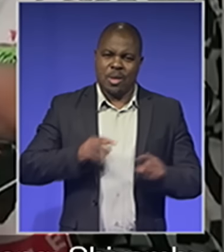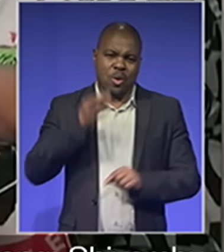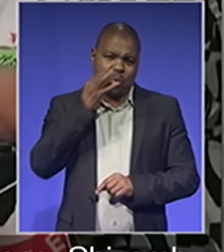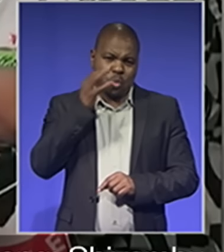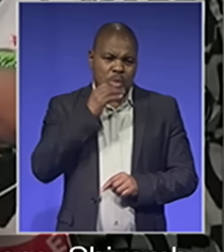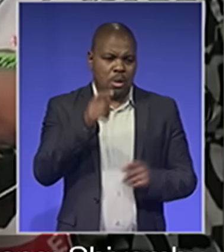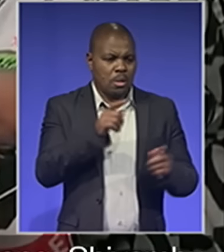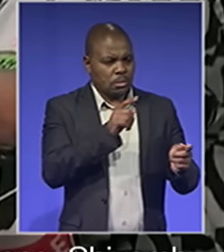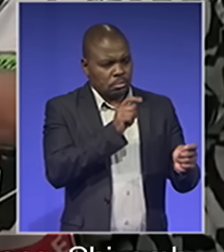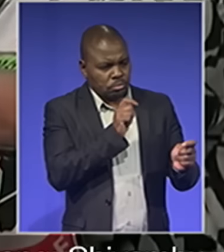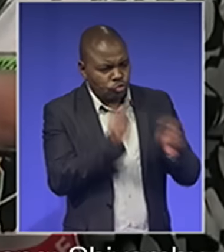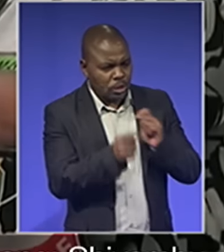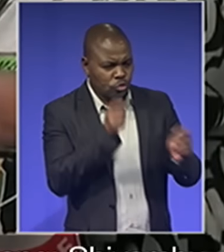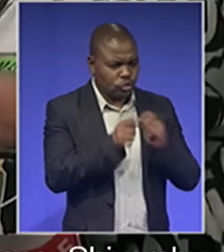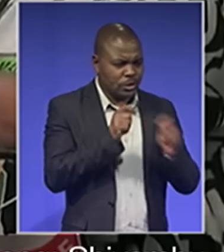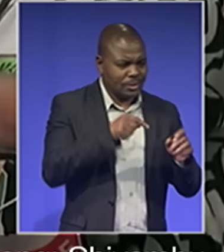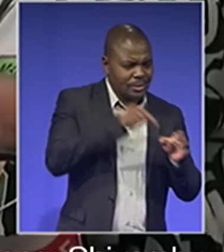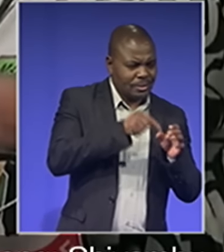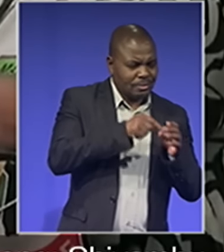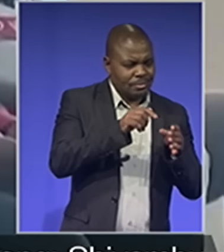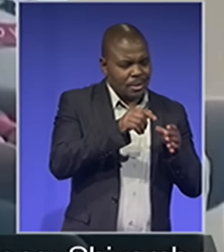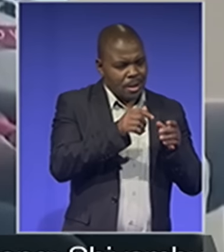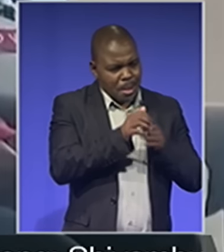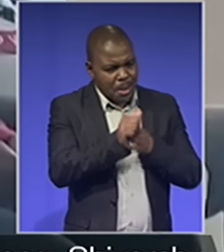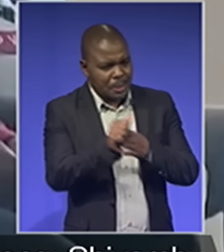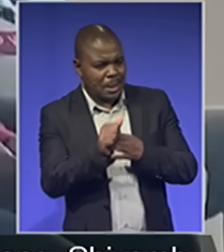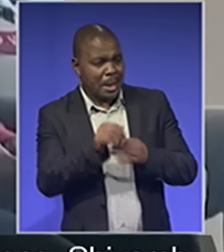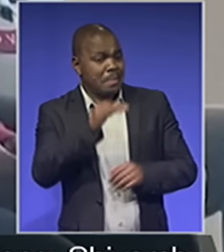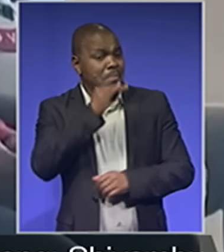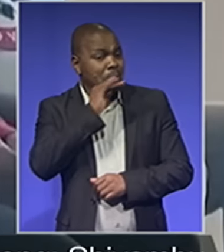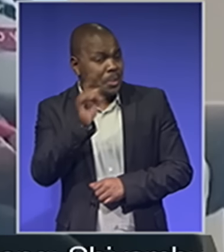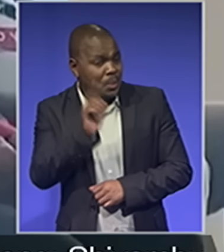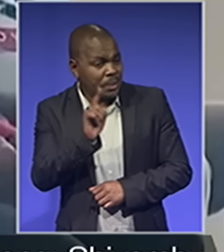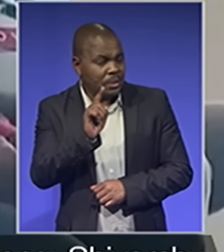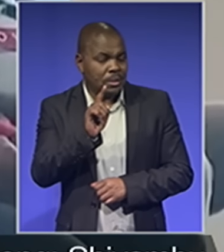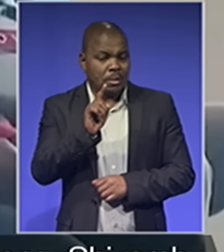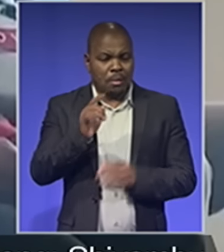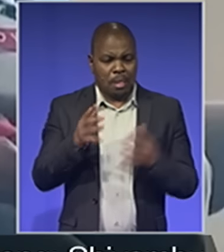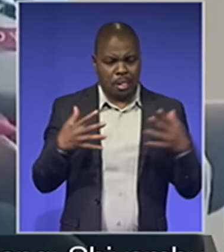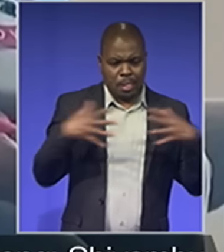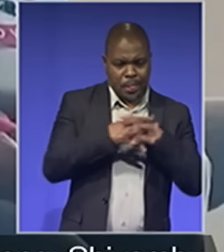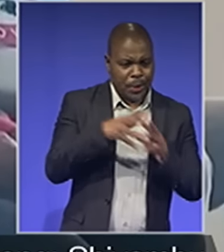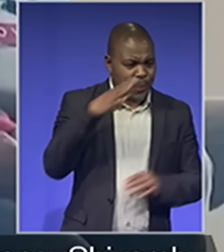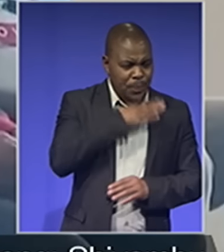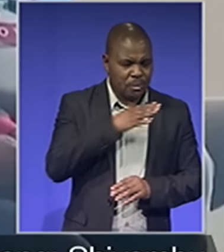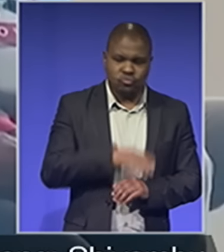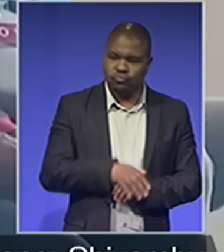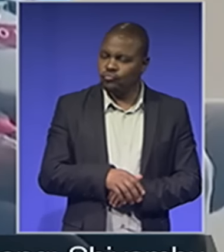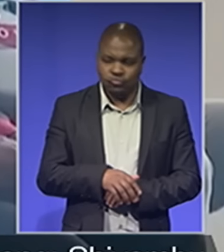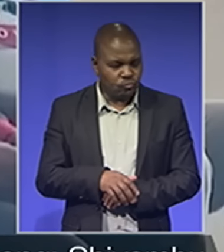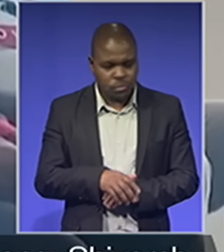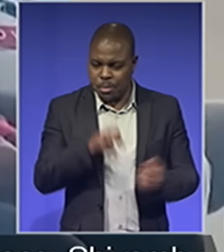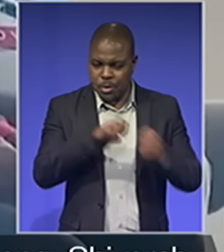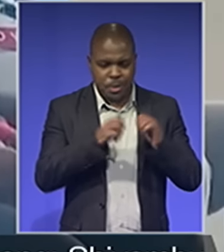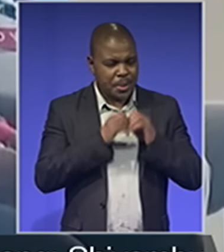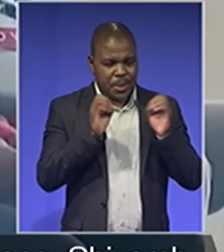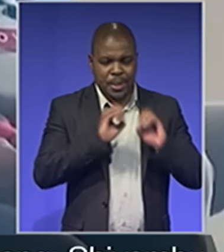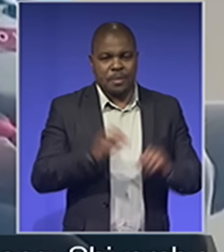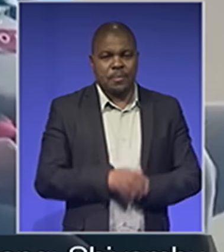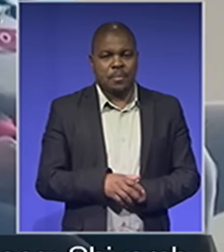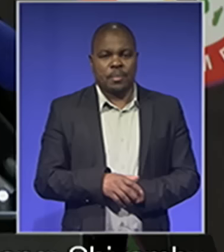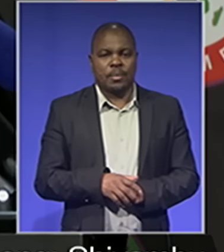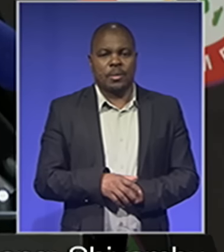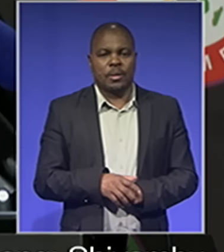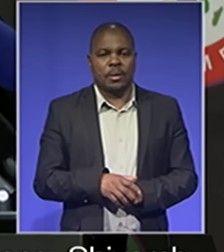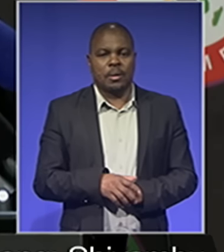ga boeteledipele mo lekokong fa e sa le lekoko le tlhamilwe ke go bontsha fa go sena kitlano mo lekokong. The resolve that we had from